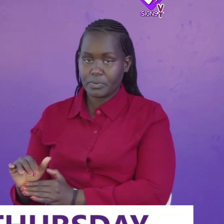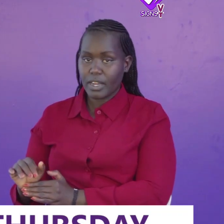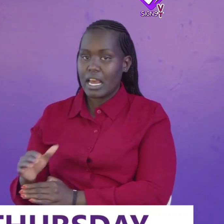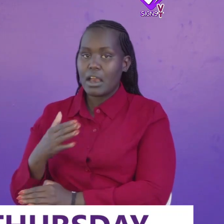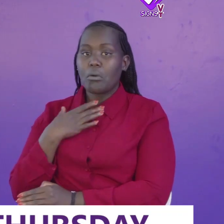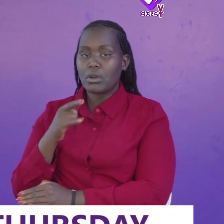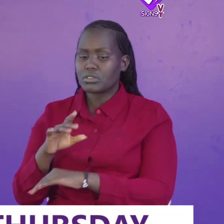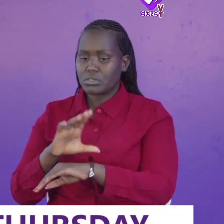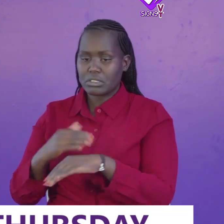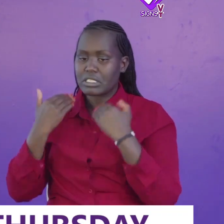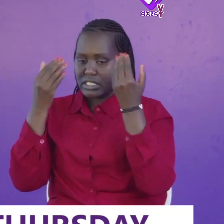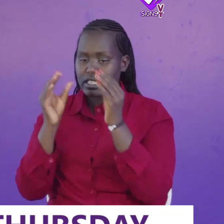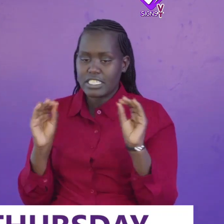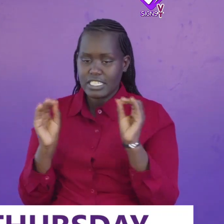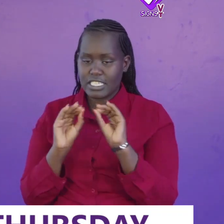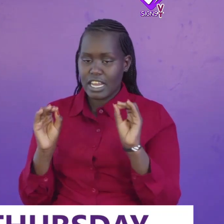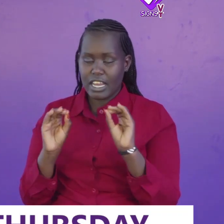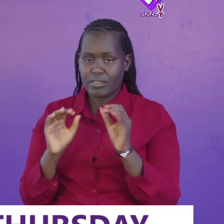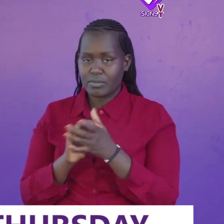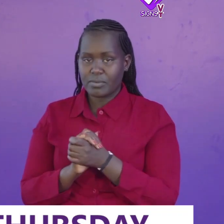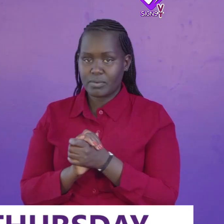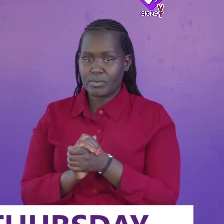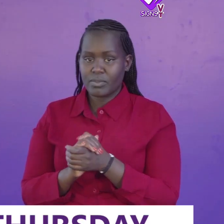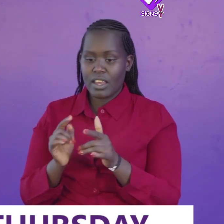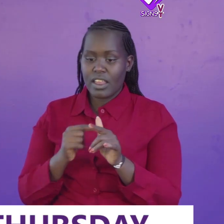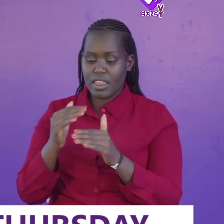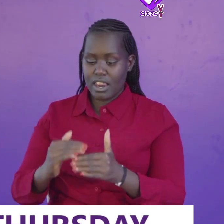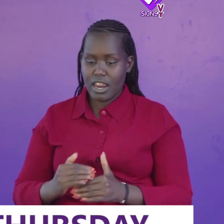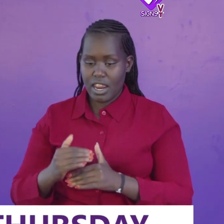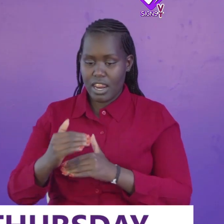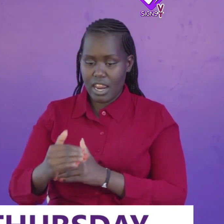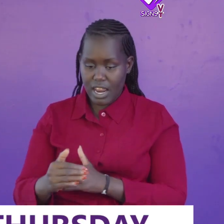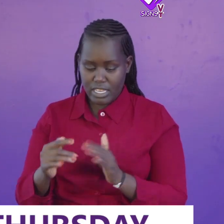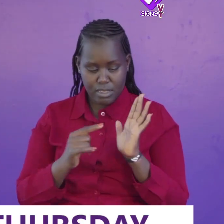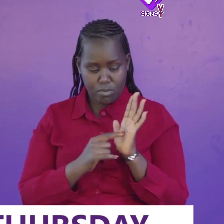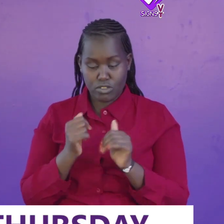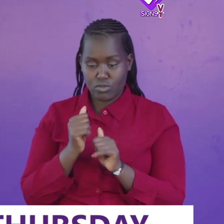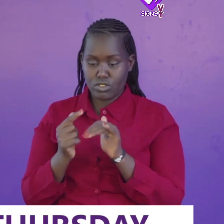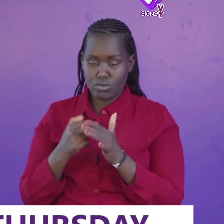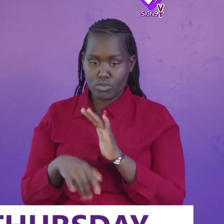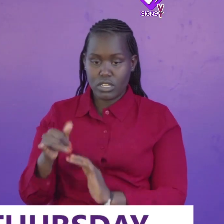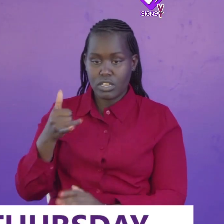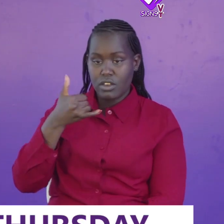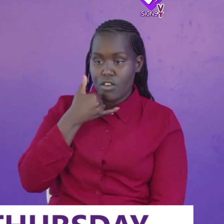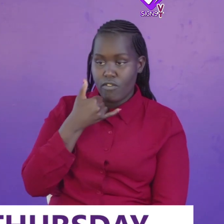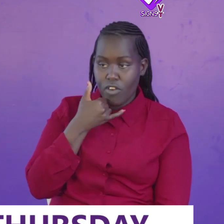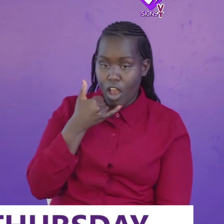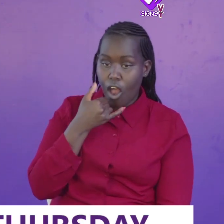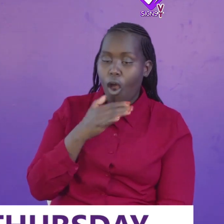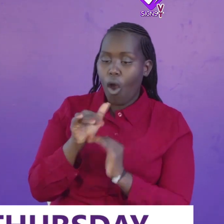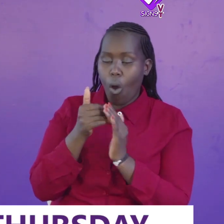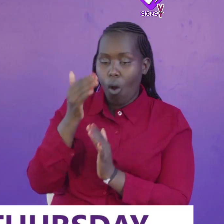imeanza kunikamata. I know you can see by the facial expressions. Tuende next point which is telephones. We all know